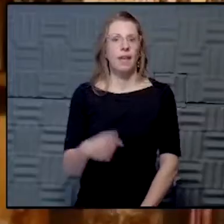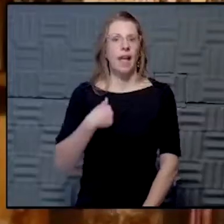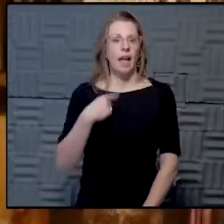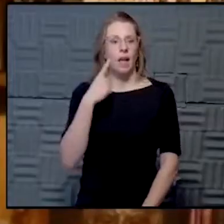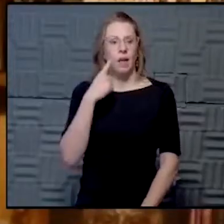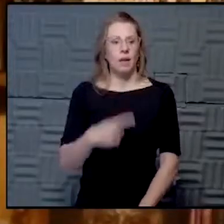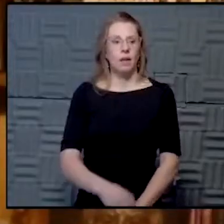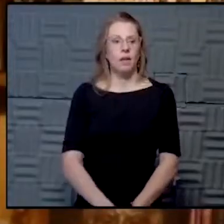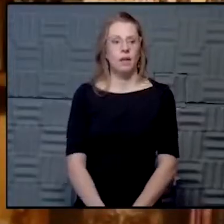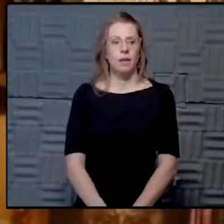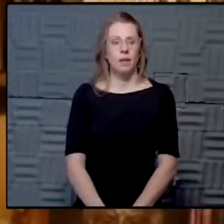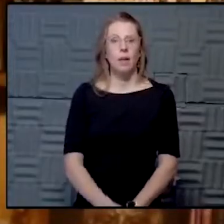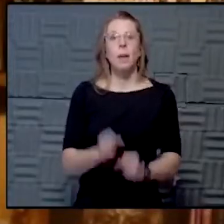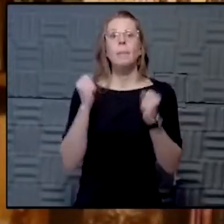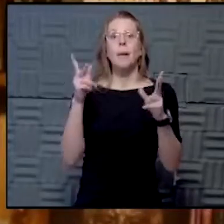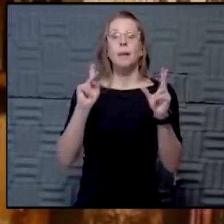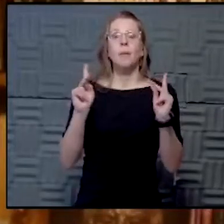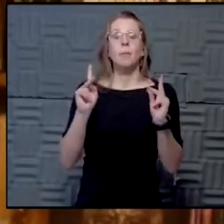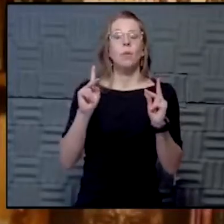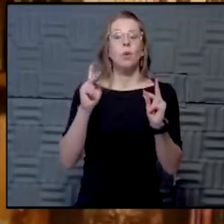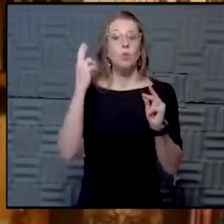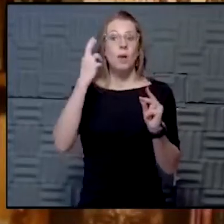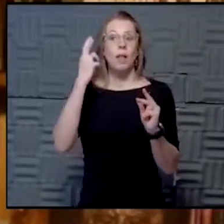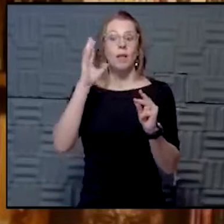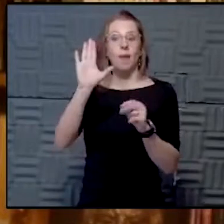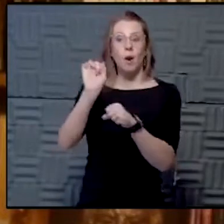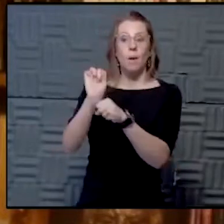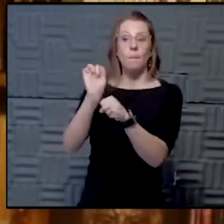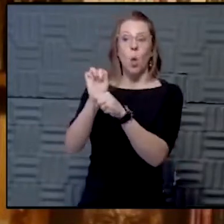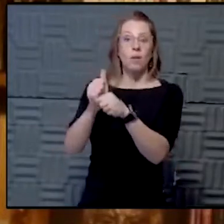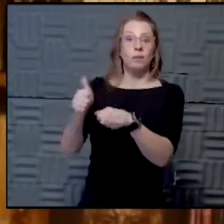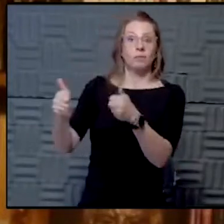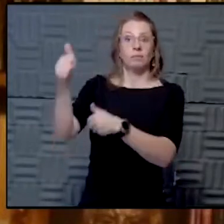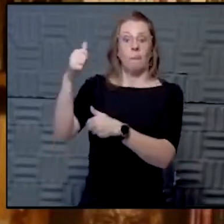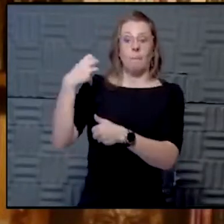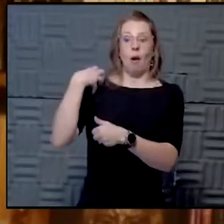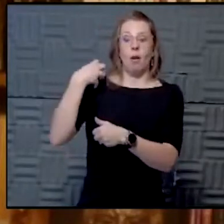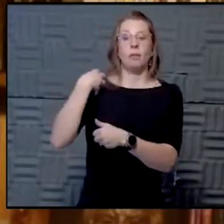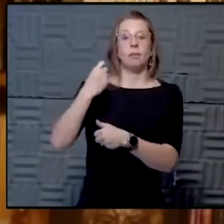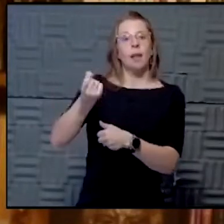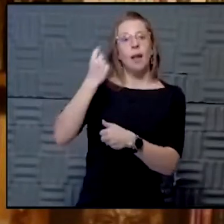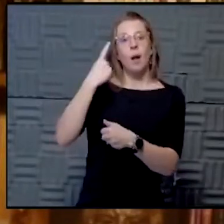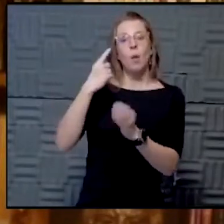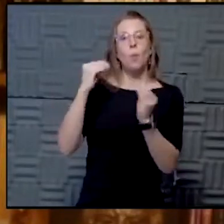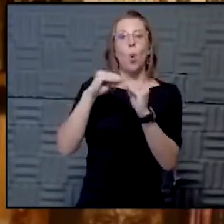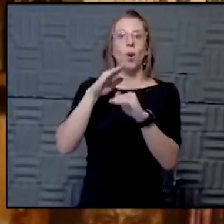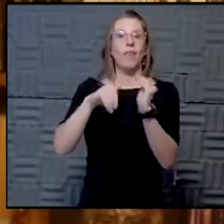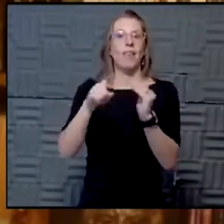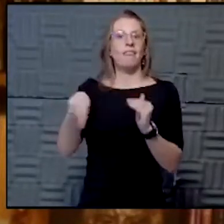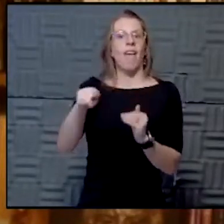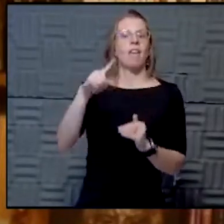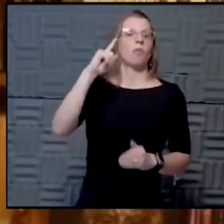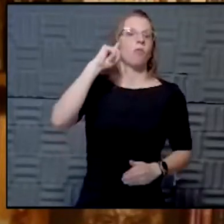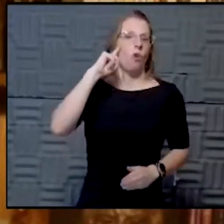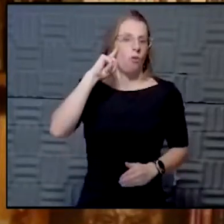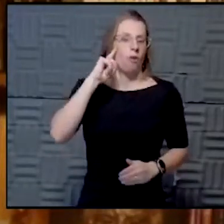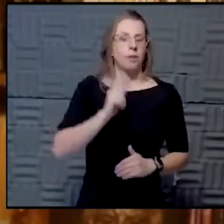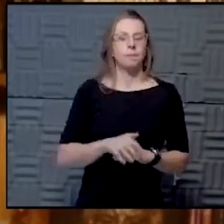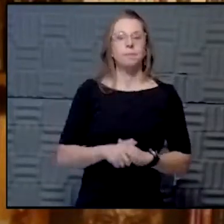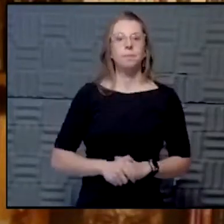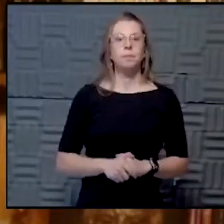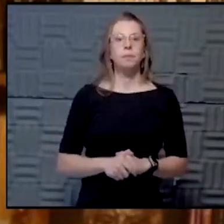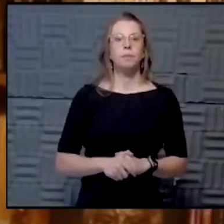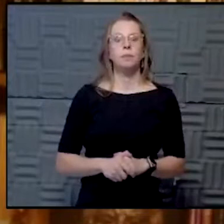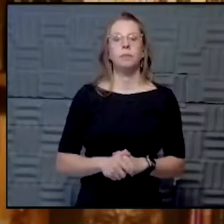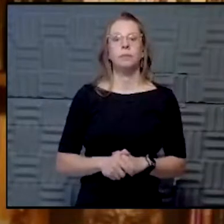Most folks find that their employers are much more understanding than they initially anticipate, and